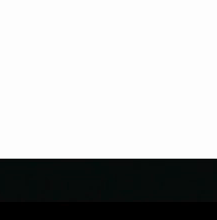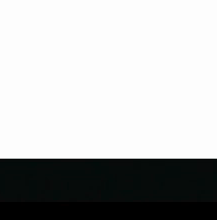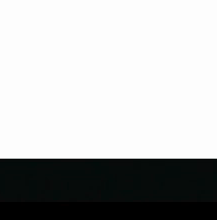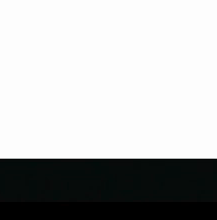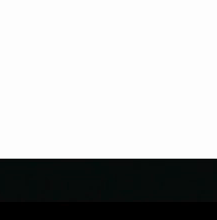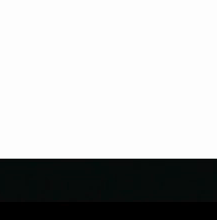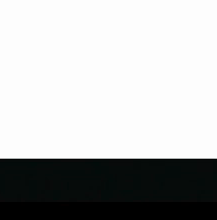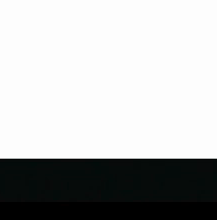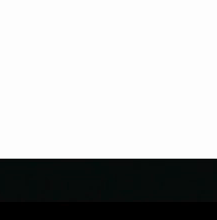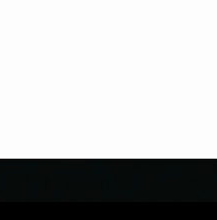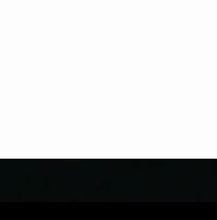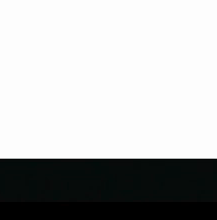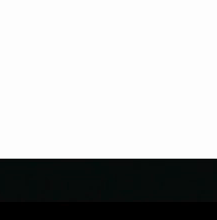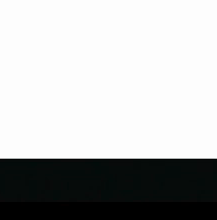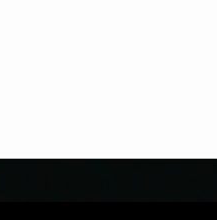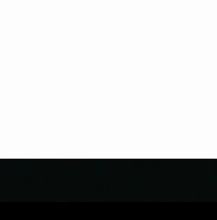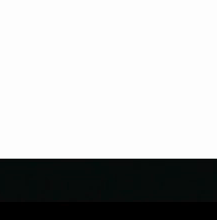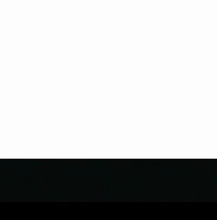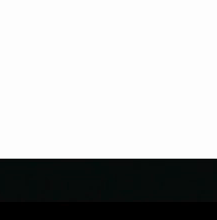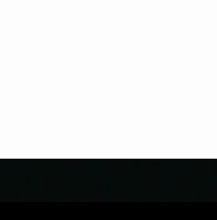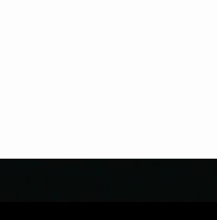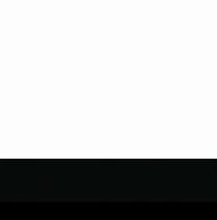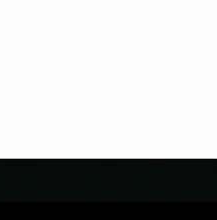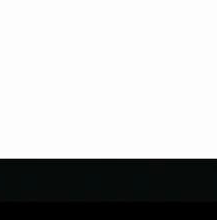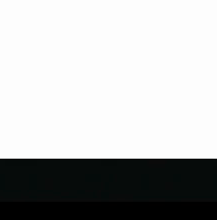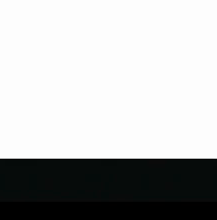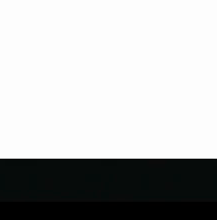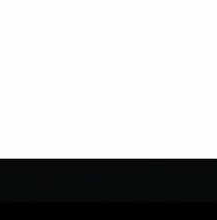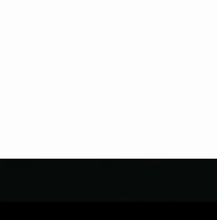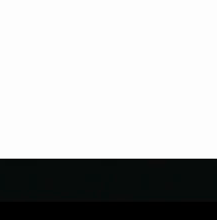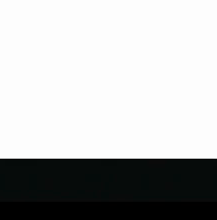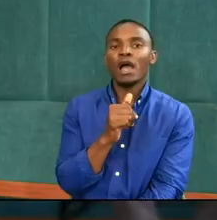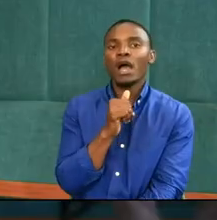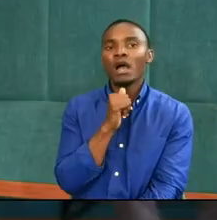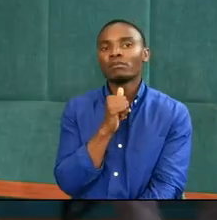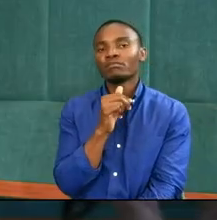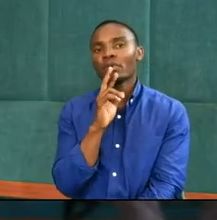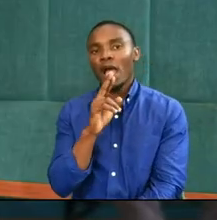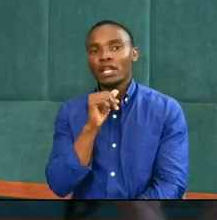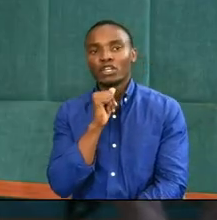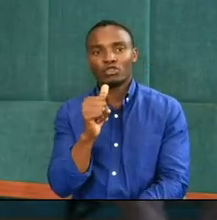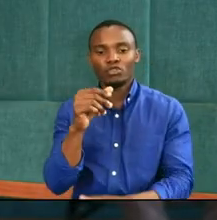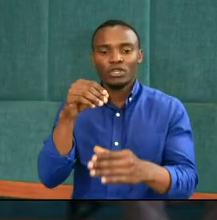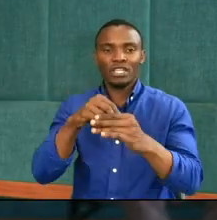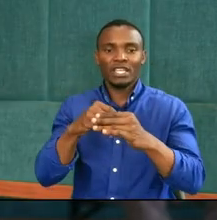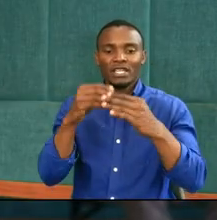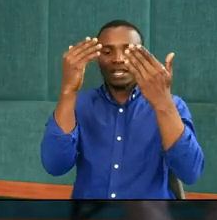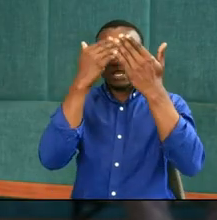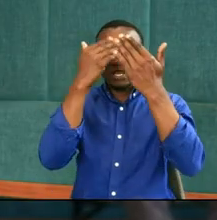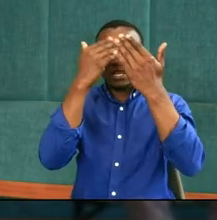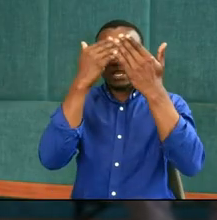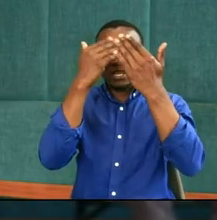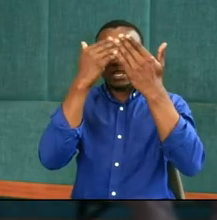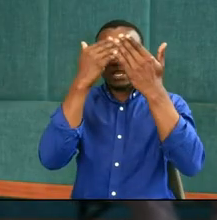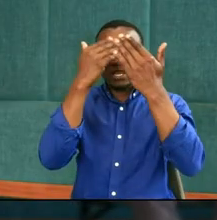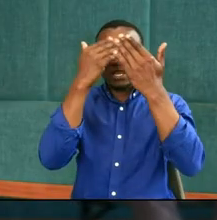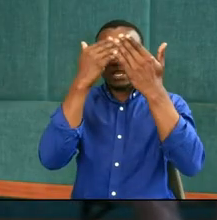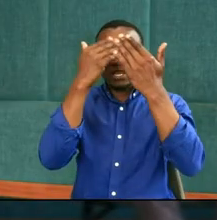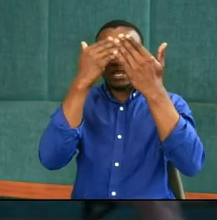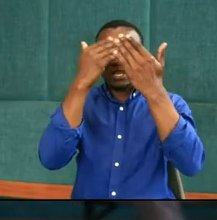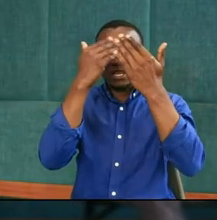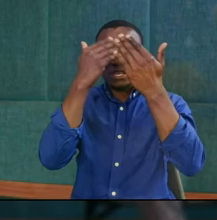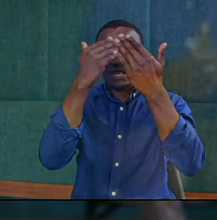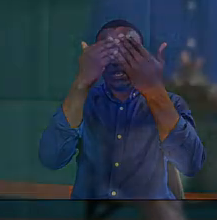comma, you are not in darkness, comma,